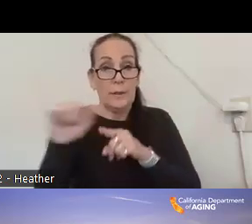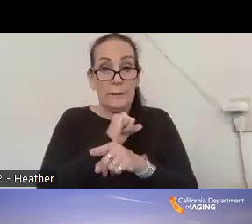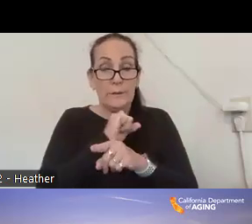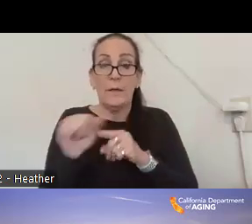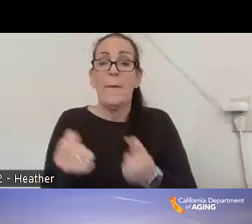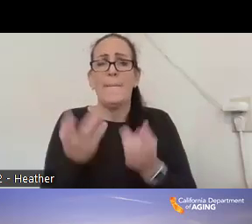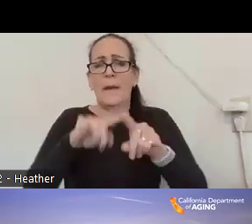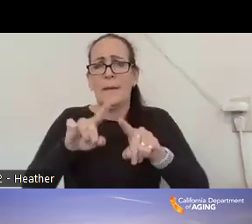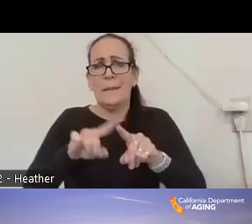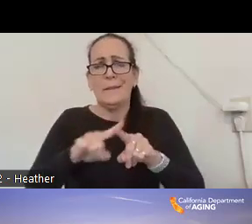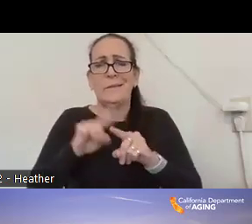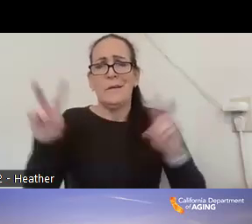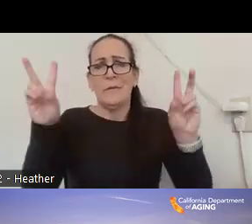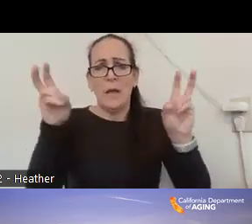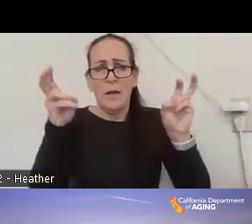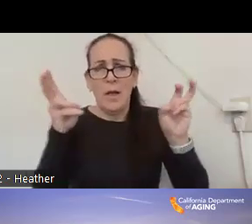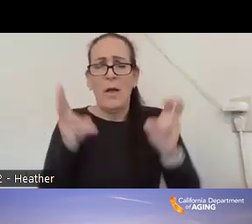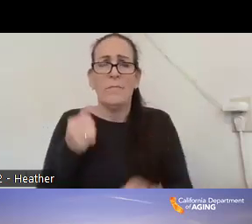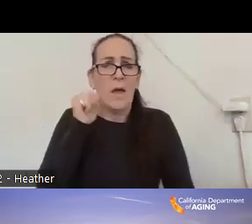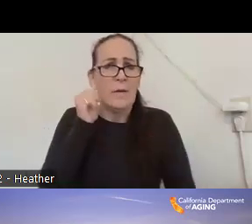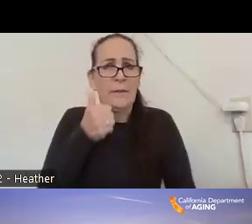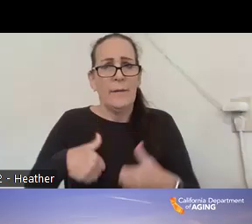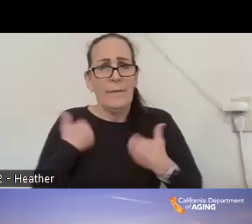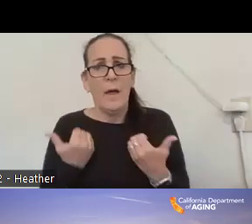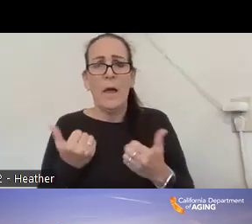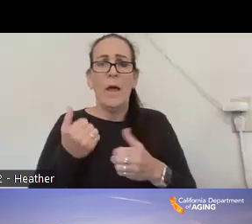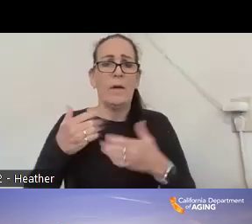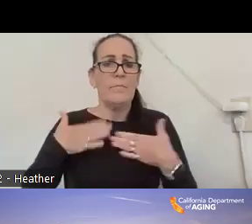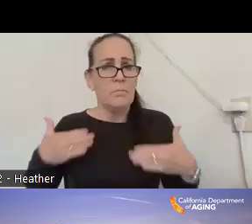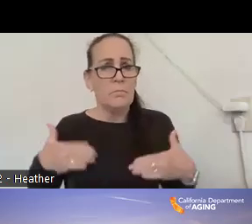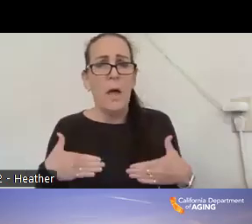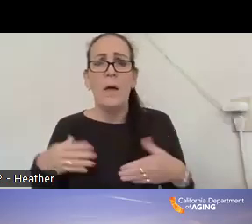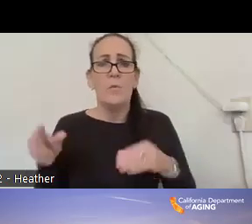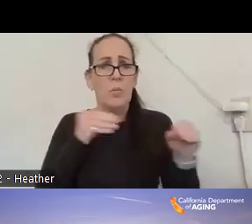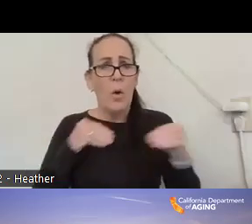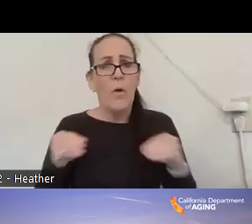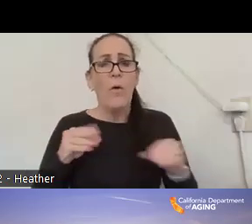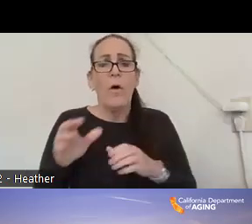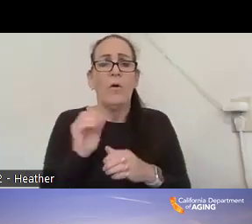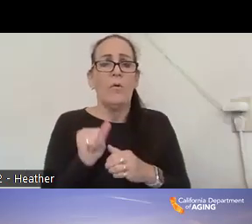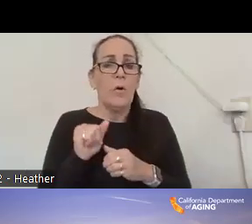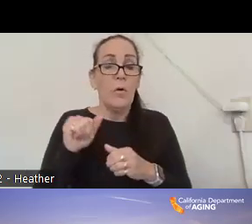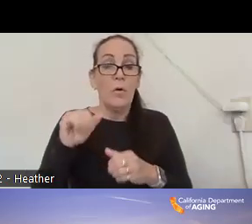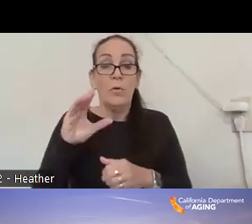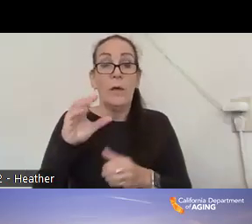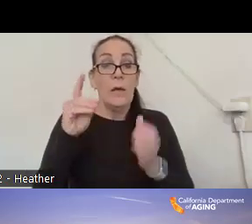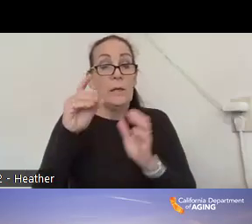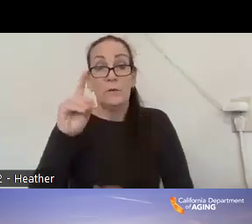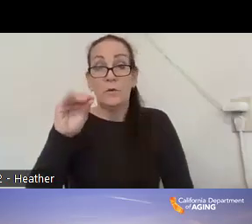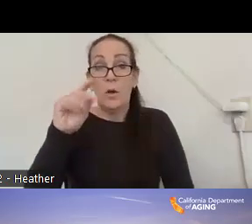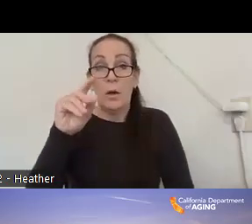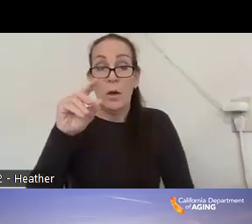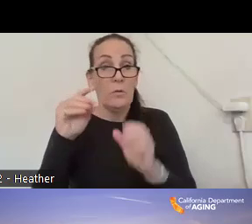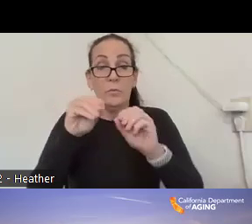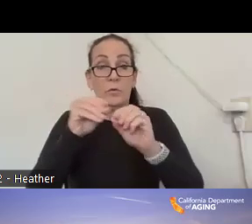There was daily living, body mechanics, care coordination, documentation, nutrition, legal. I mean, it was